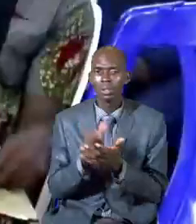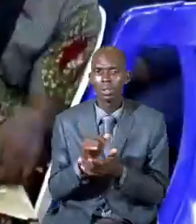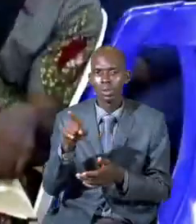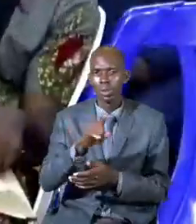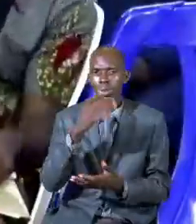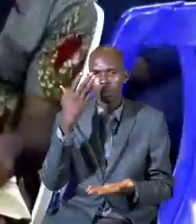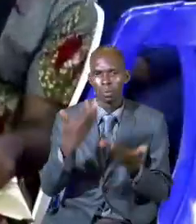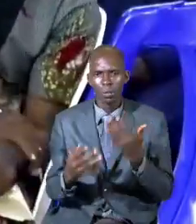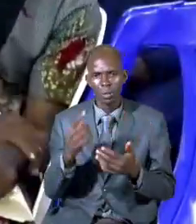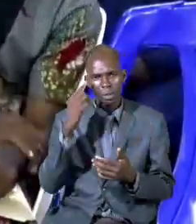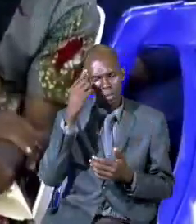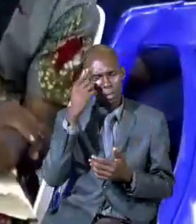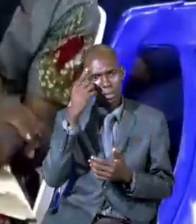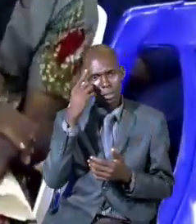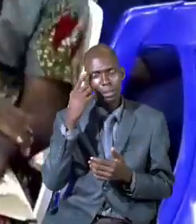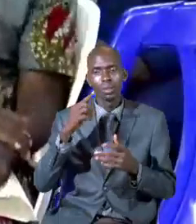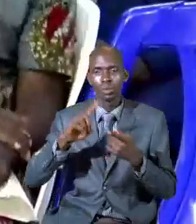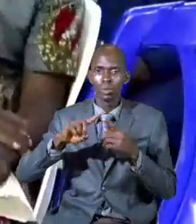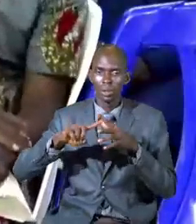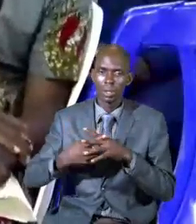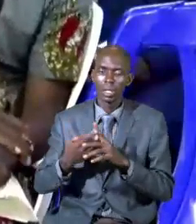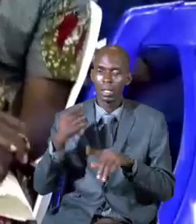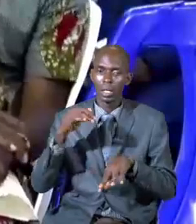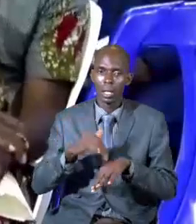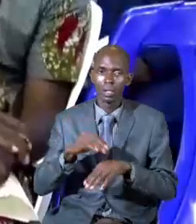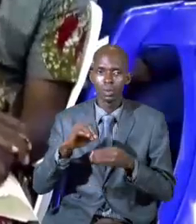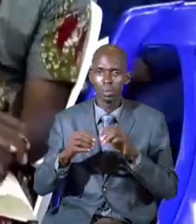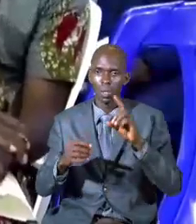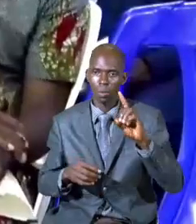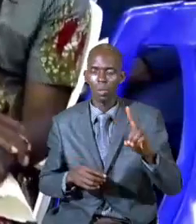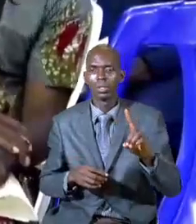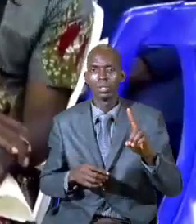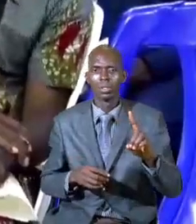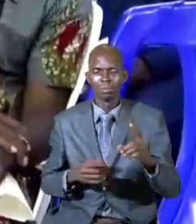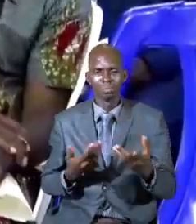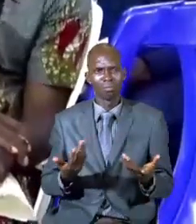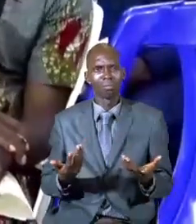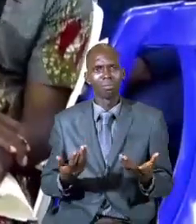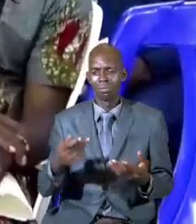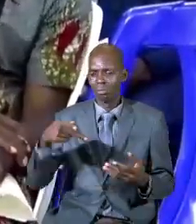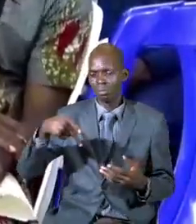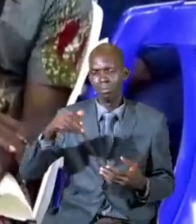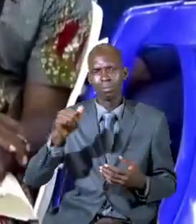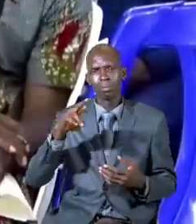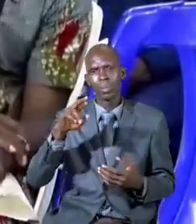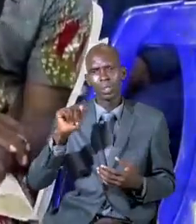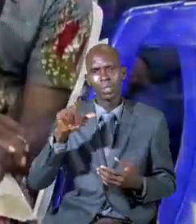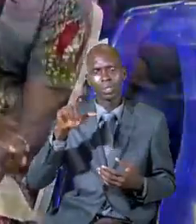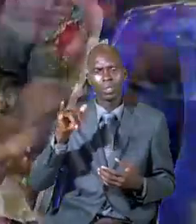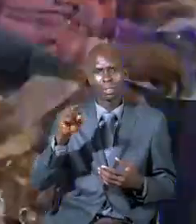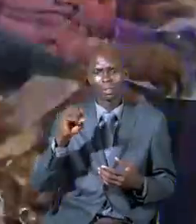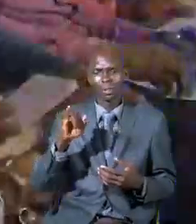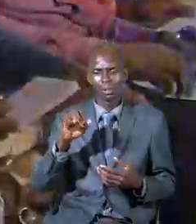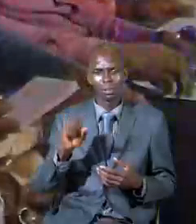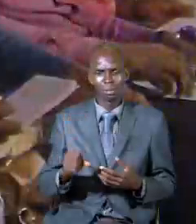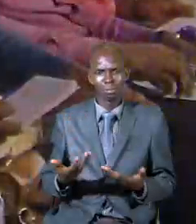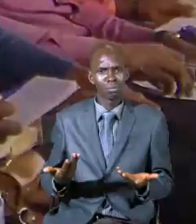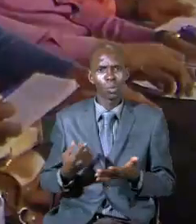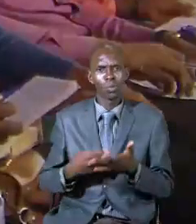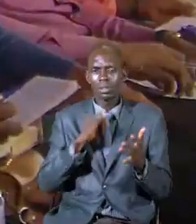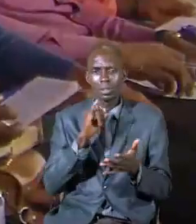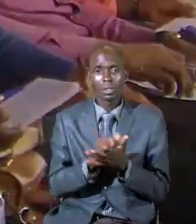Probably see some mediocrity. Don't let that discourage you. You'll come out of that tonight and then you'll move on. You might be starting